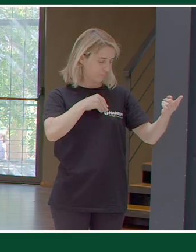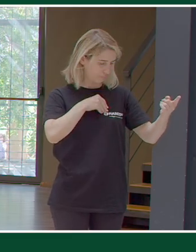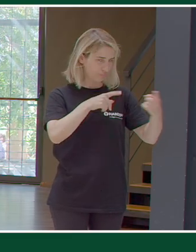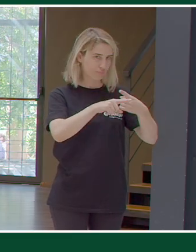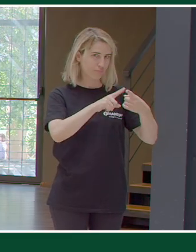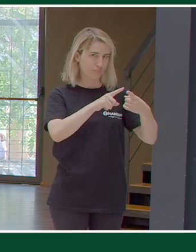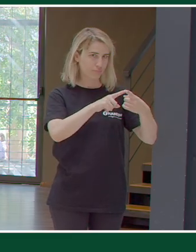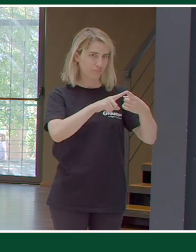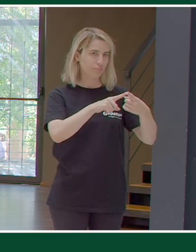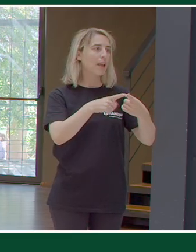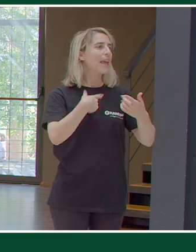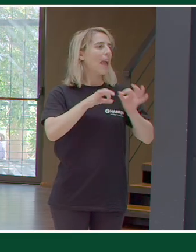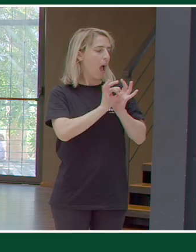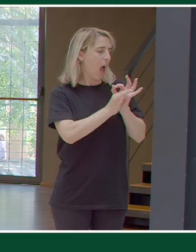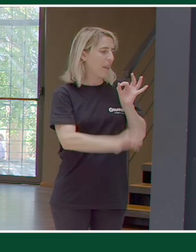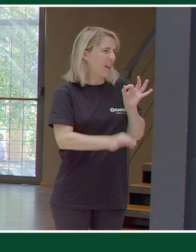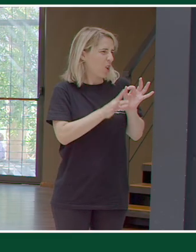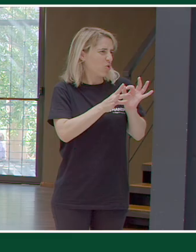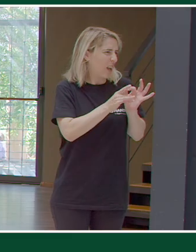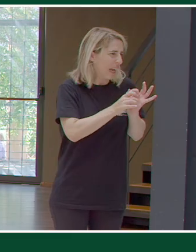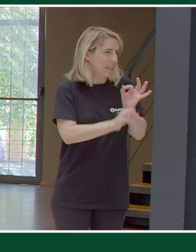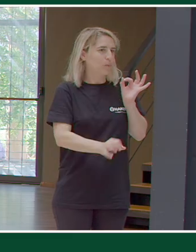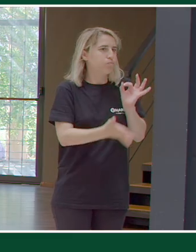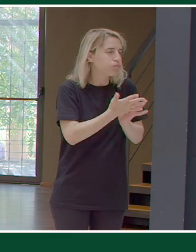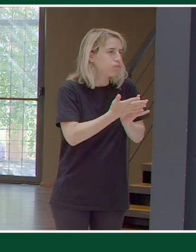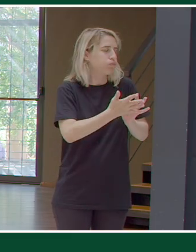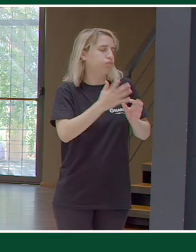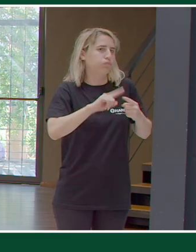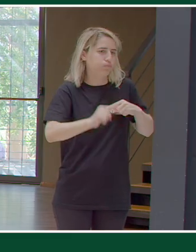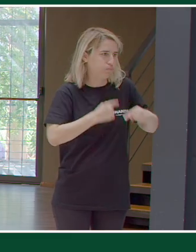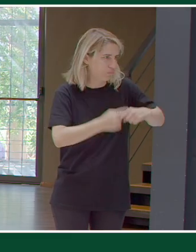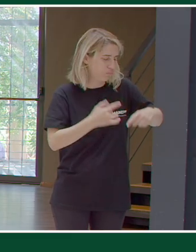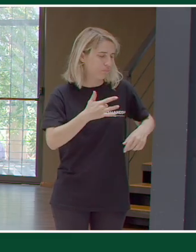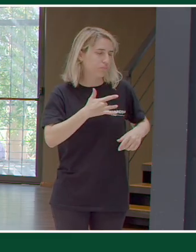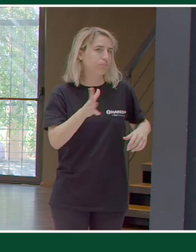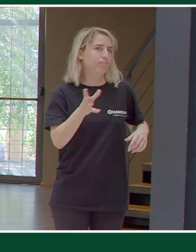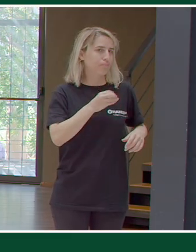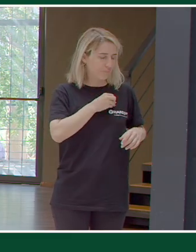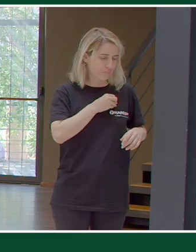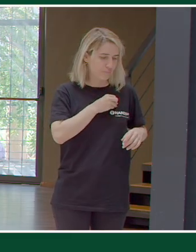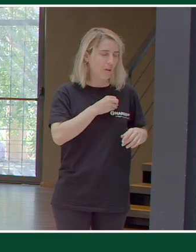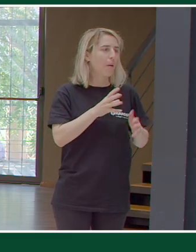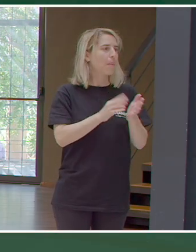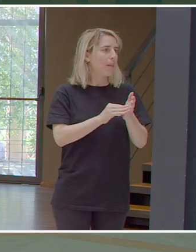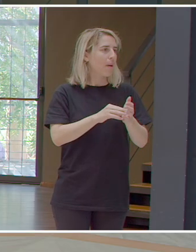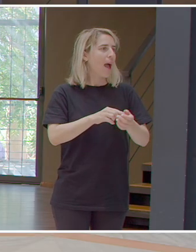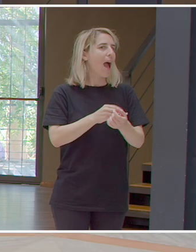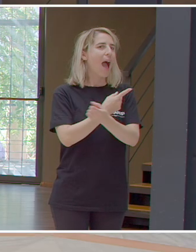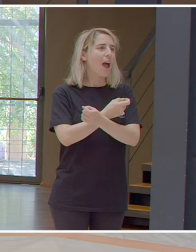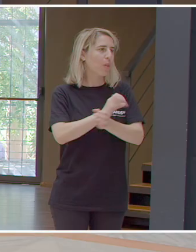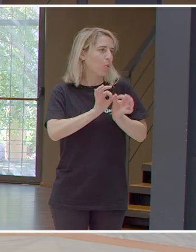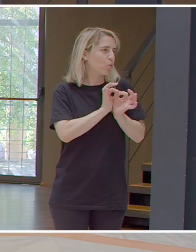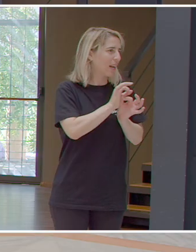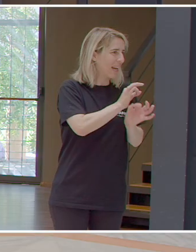on atherosclerosis, getting a heart attack, also linked to the cardiovascular disease like atherosclerosis, we have